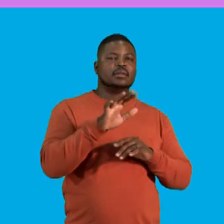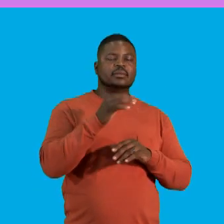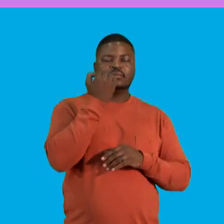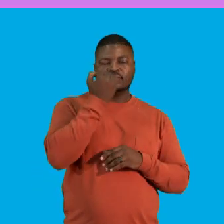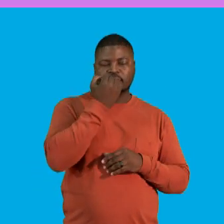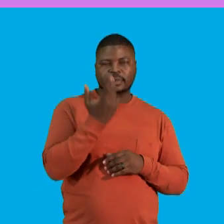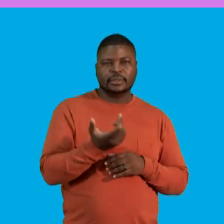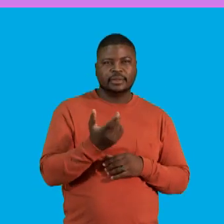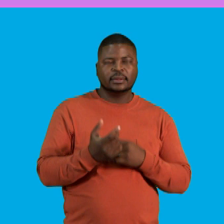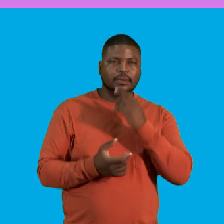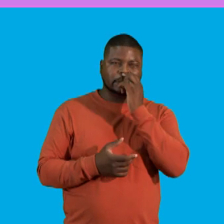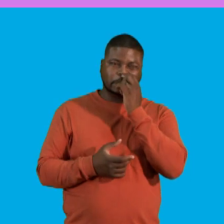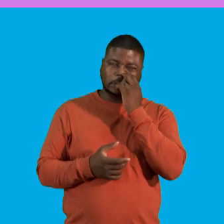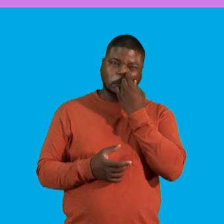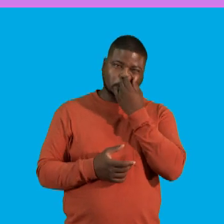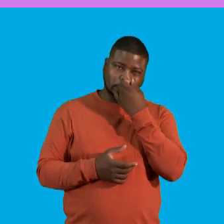5.